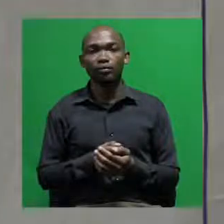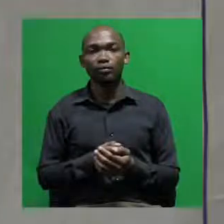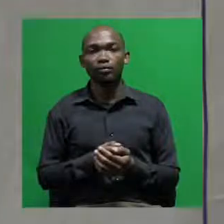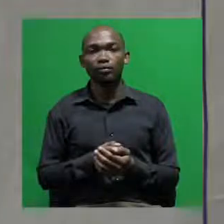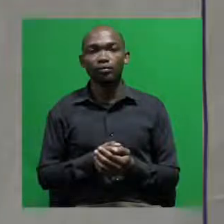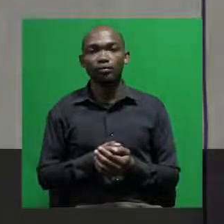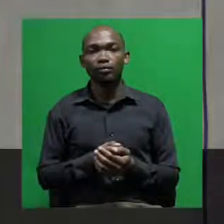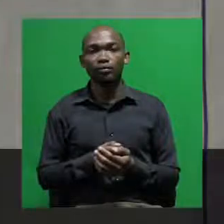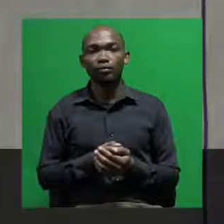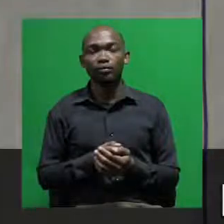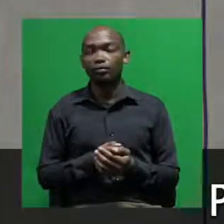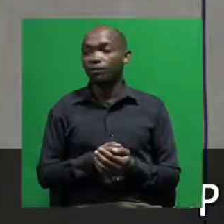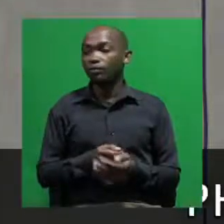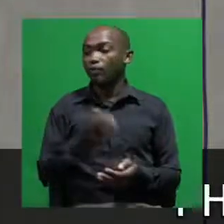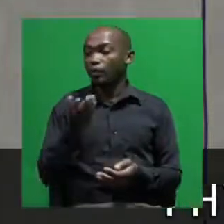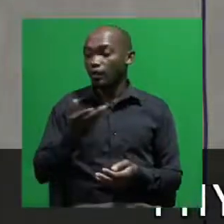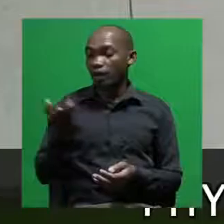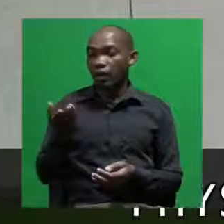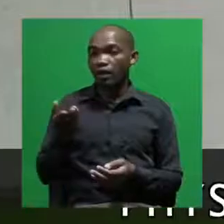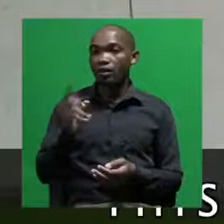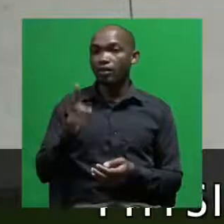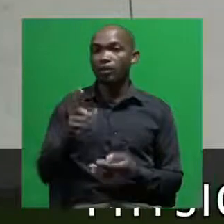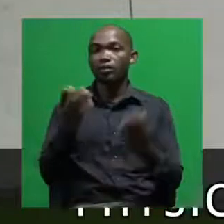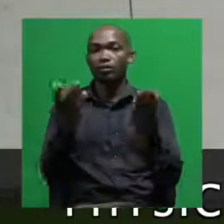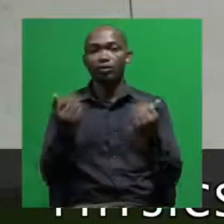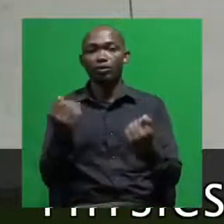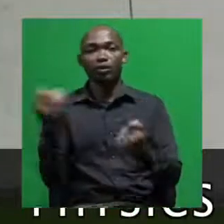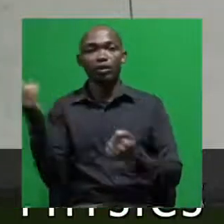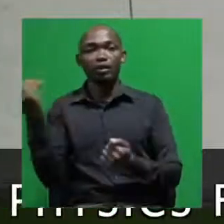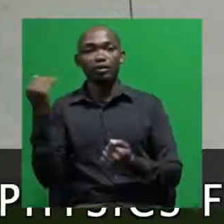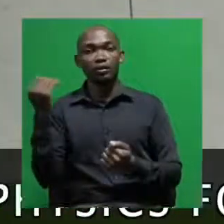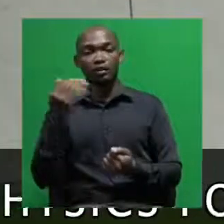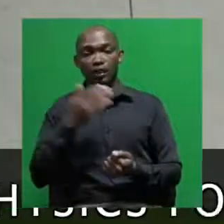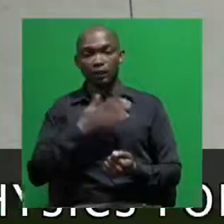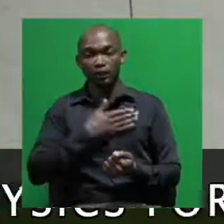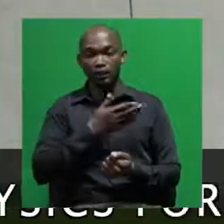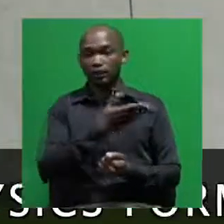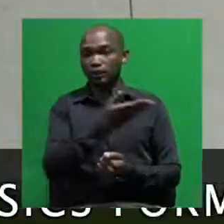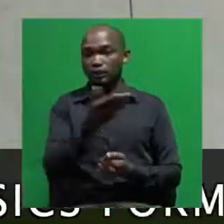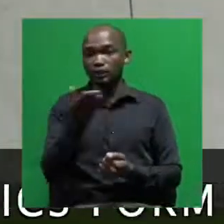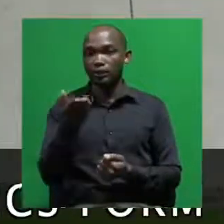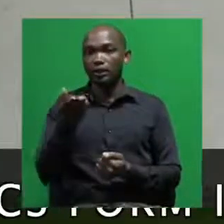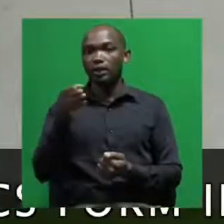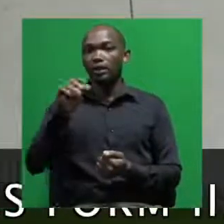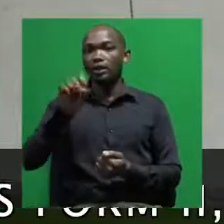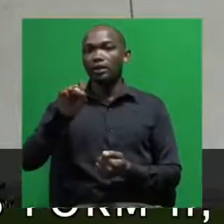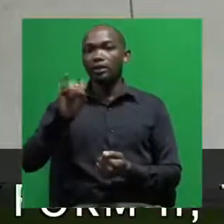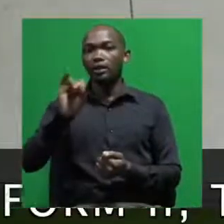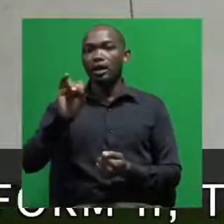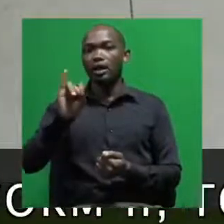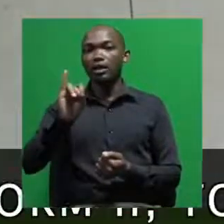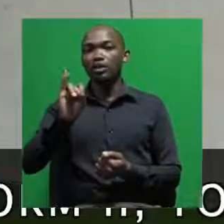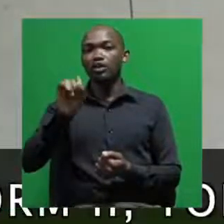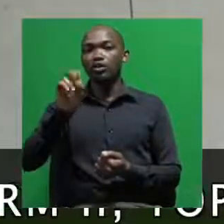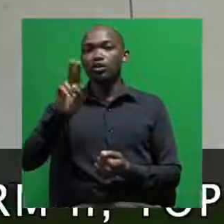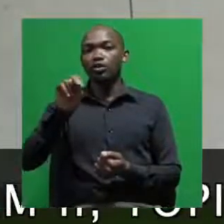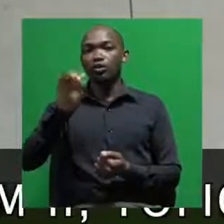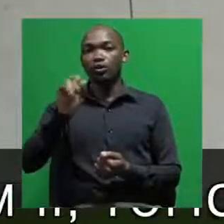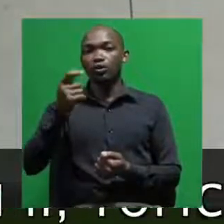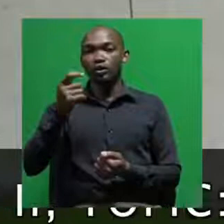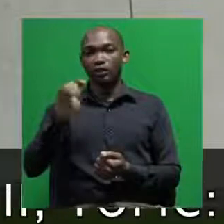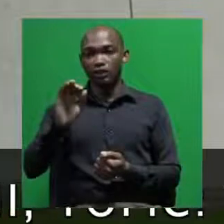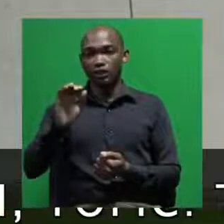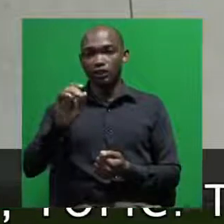is there anyone who will tell us the SI unit of temperature? Of